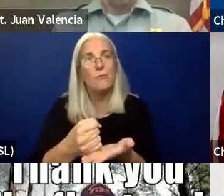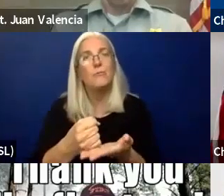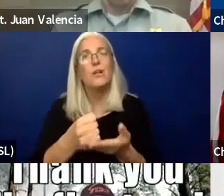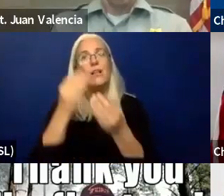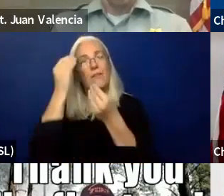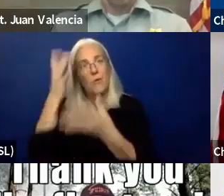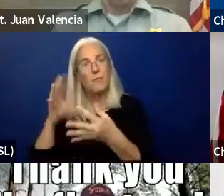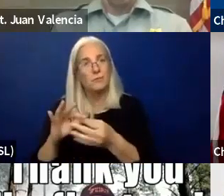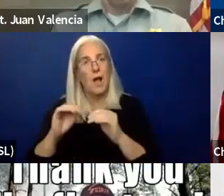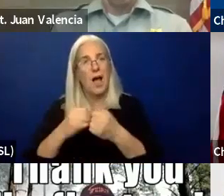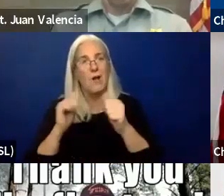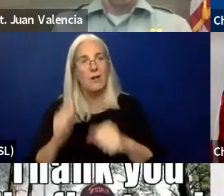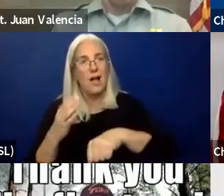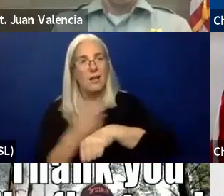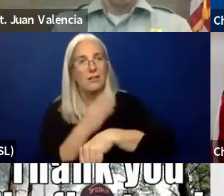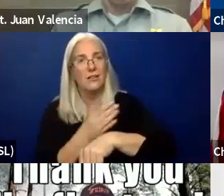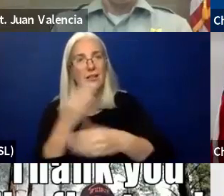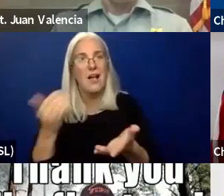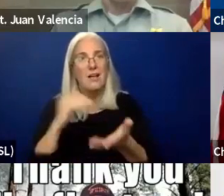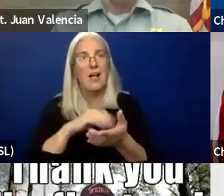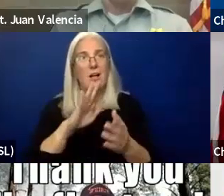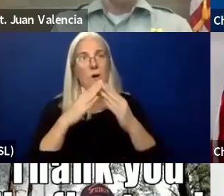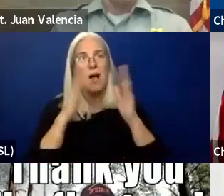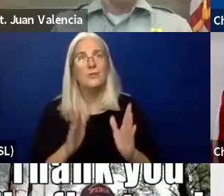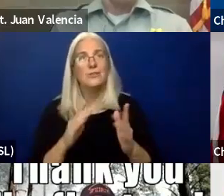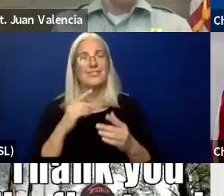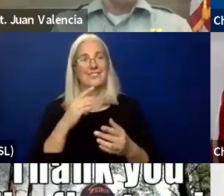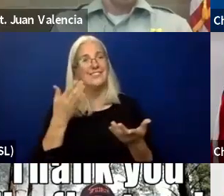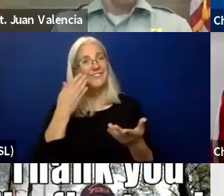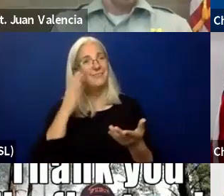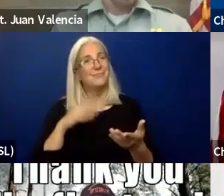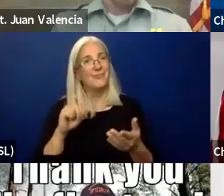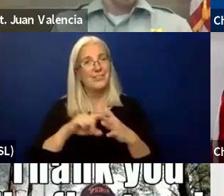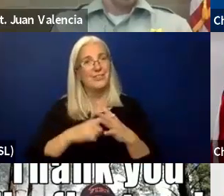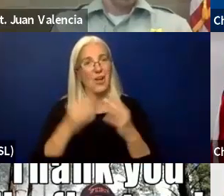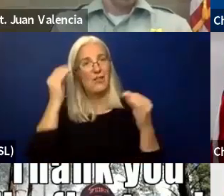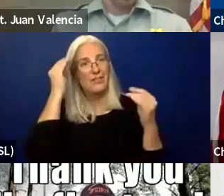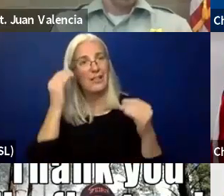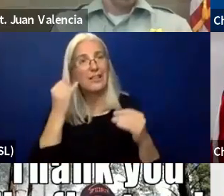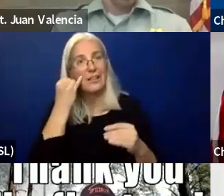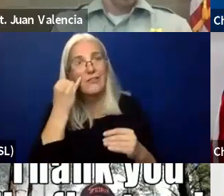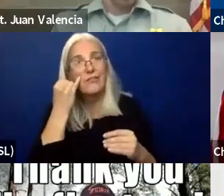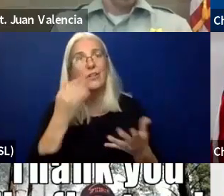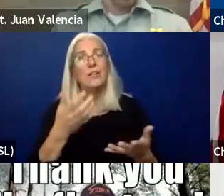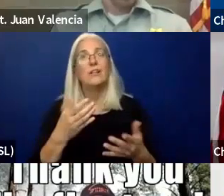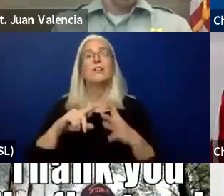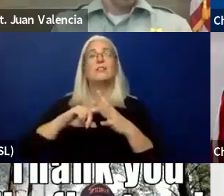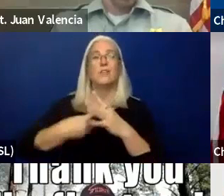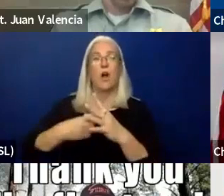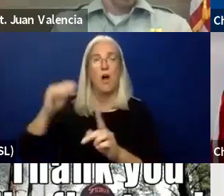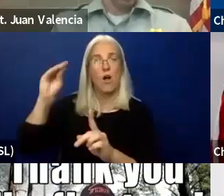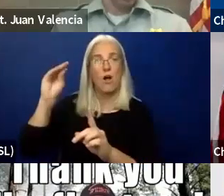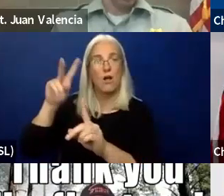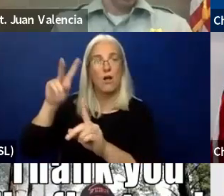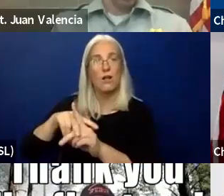to start thinking about that. And starting the insurance claim process. Thank you, Senator McGuire, for outlining